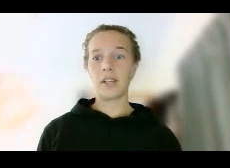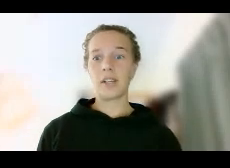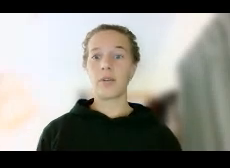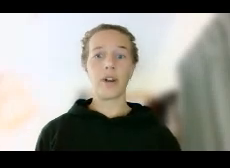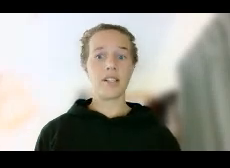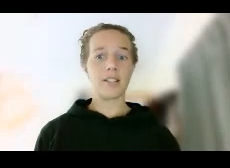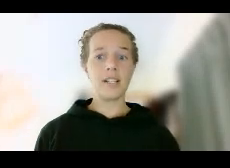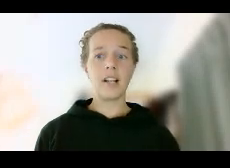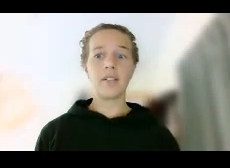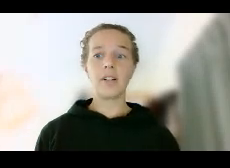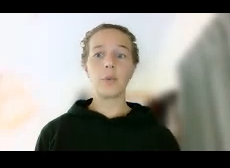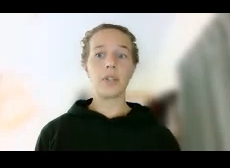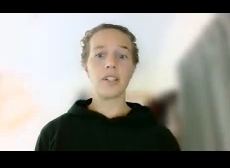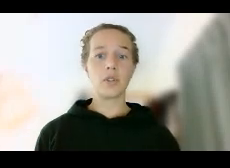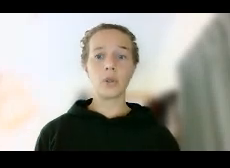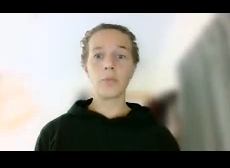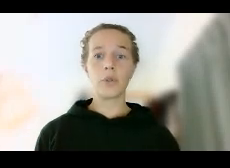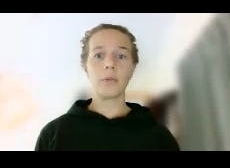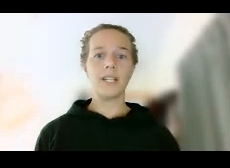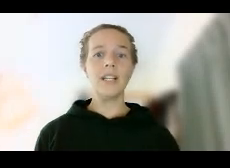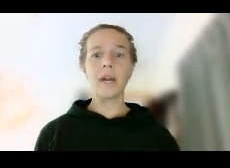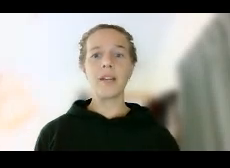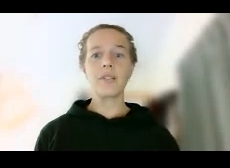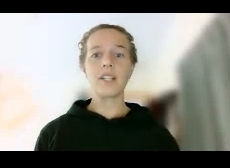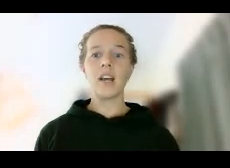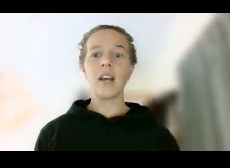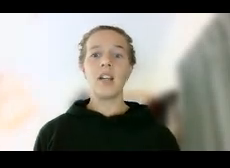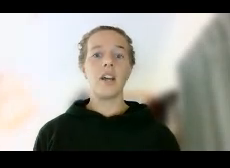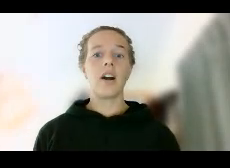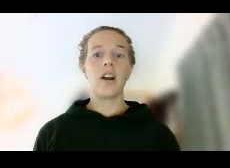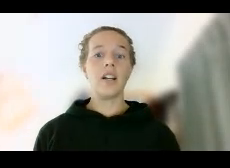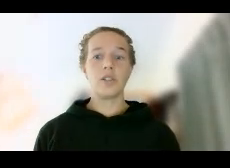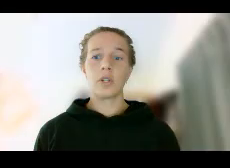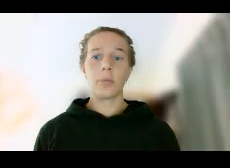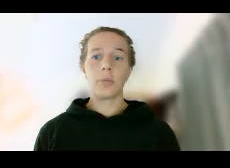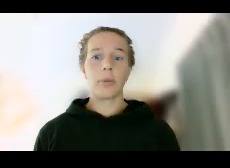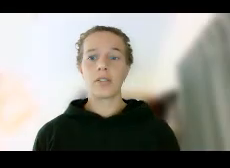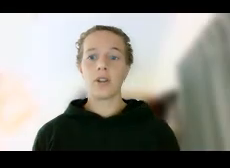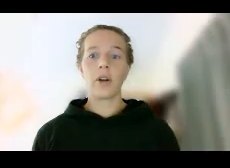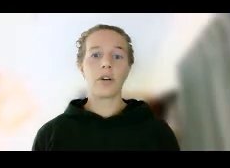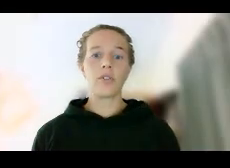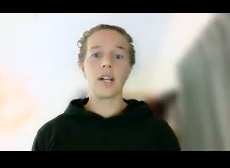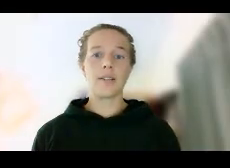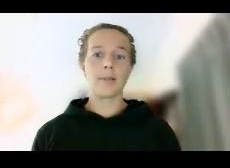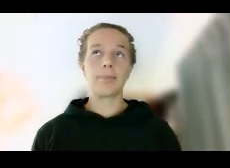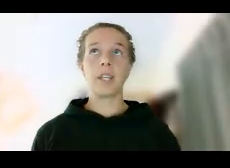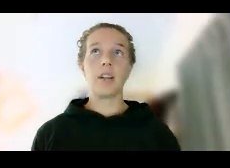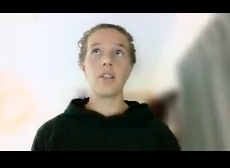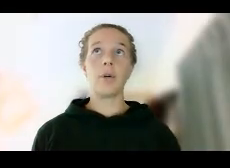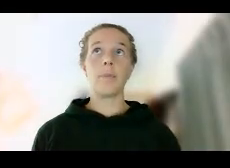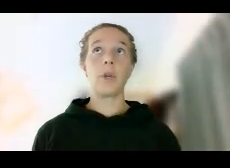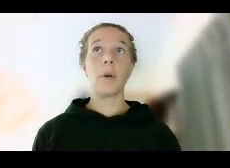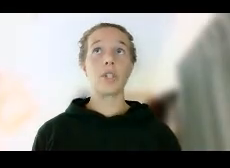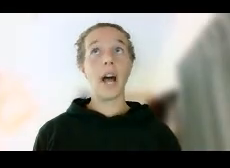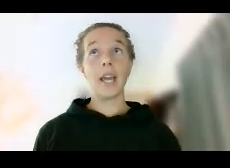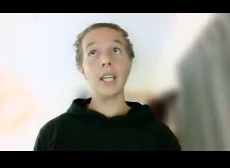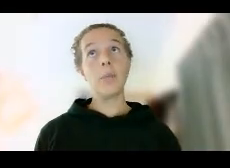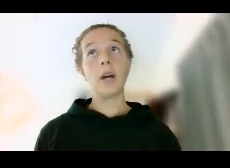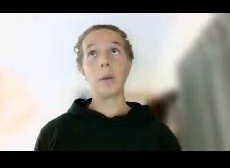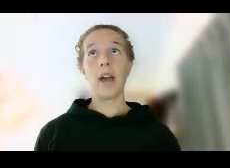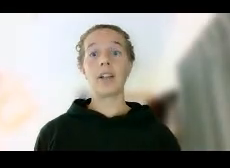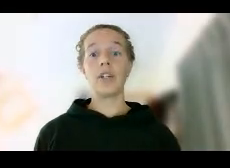change into the mix with rising sea levels, more intense storms, and marine heat waves. There are additional pressures on our coastlines. So the